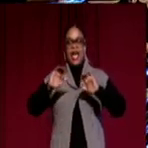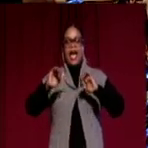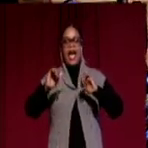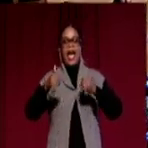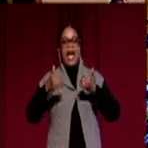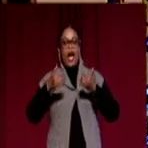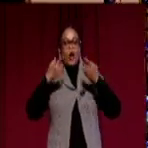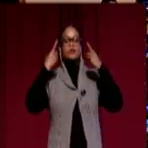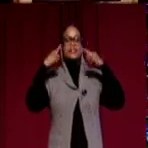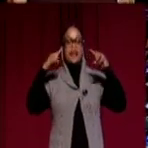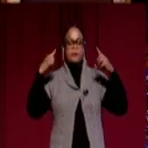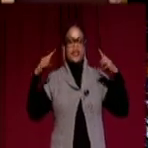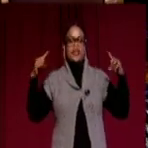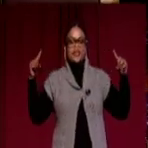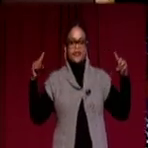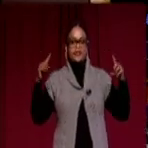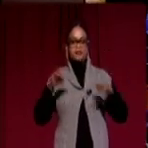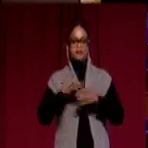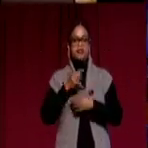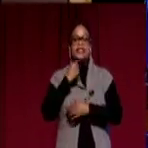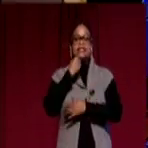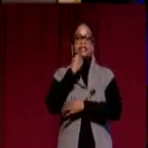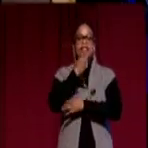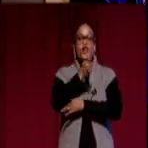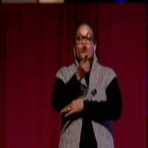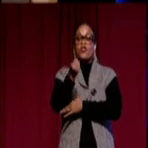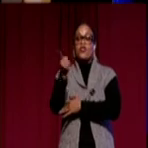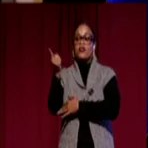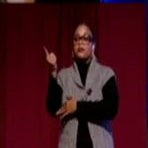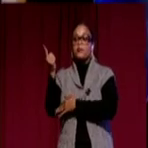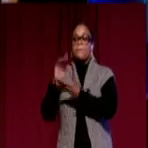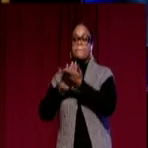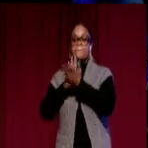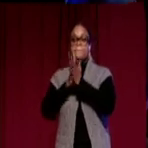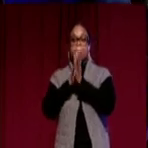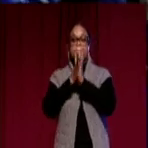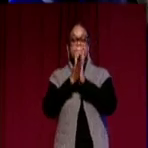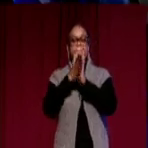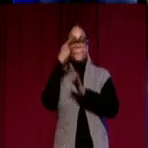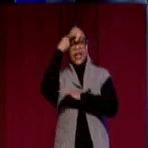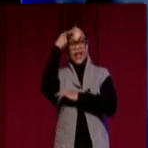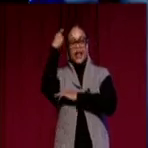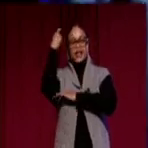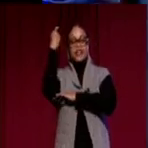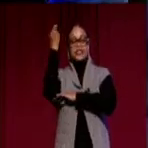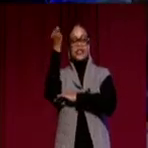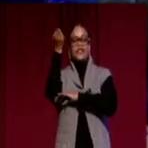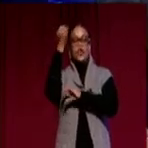how did I make it? Tell them by the grace.